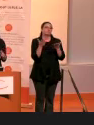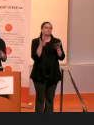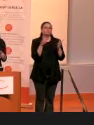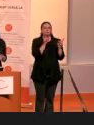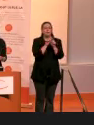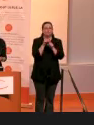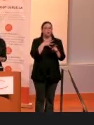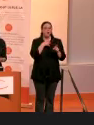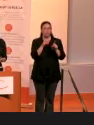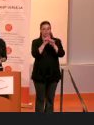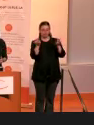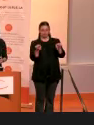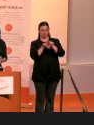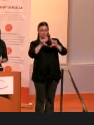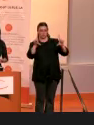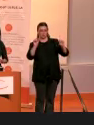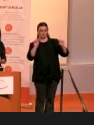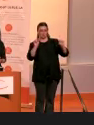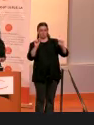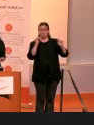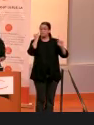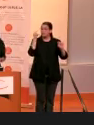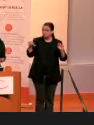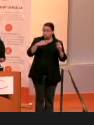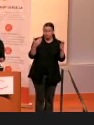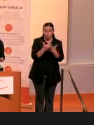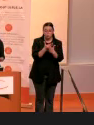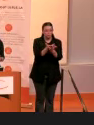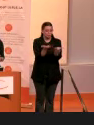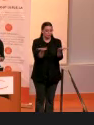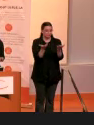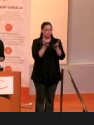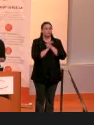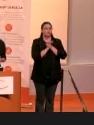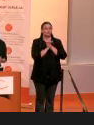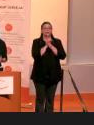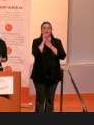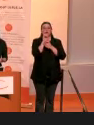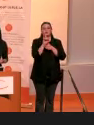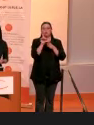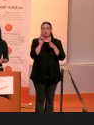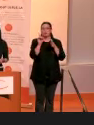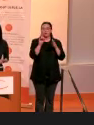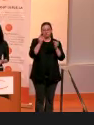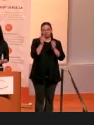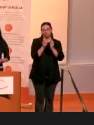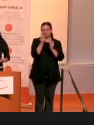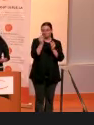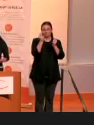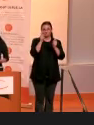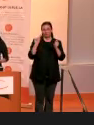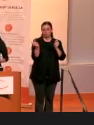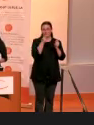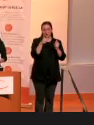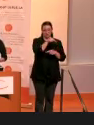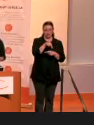index card. The white index card, for those of you new in the room, is for a lightning round Q&A that